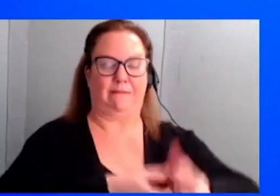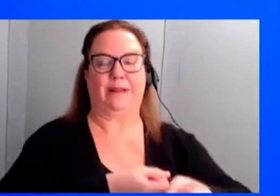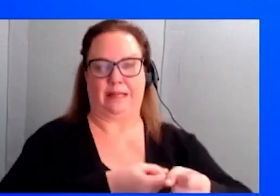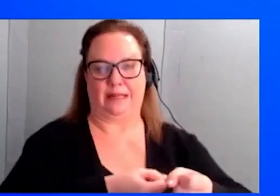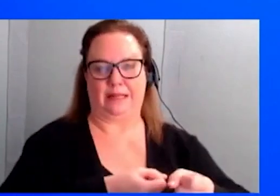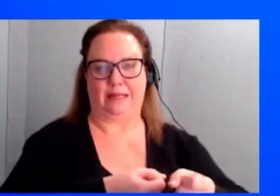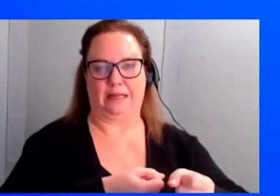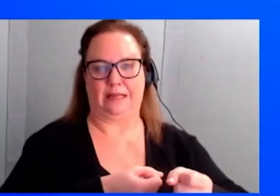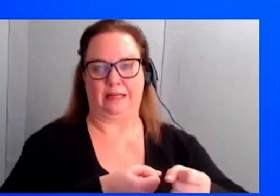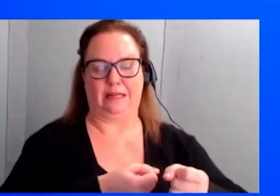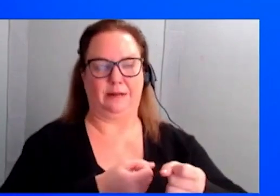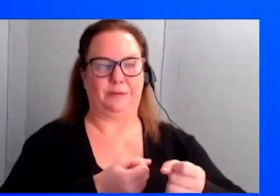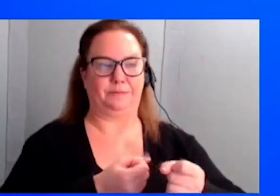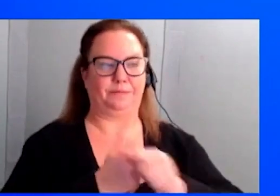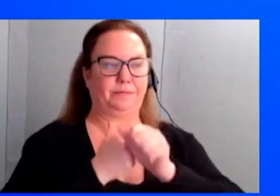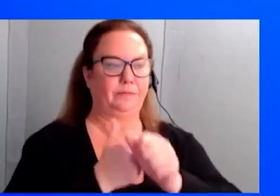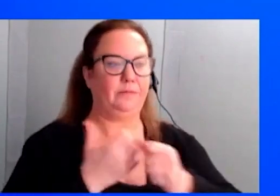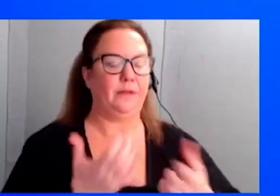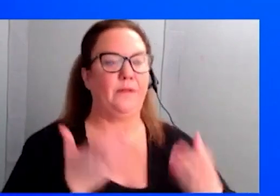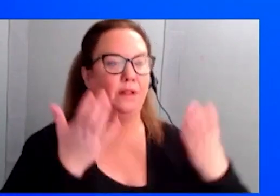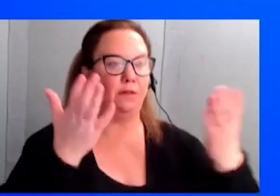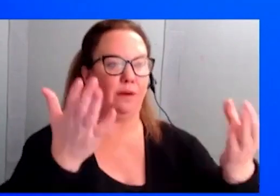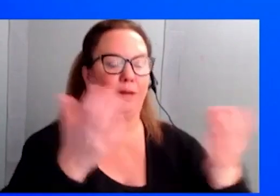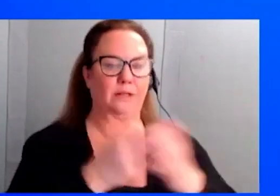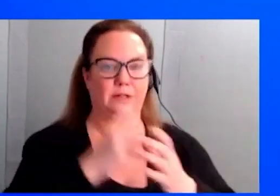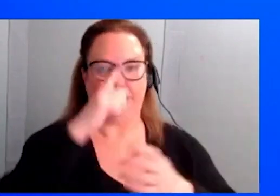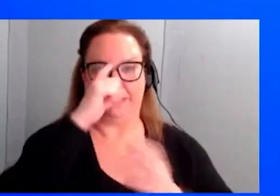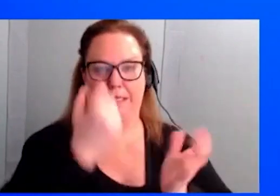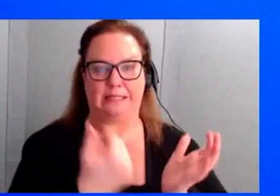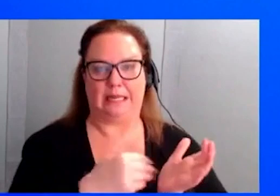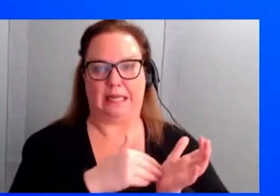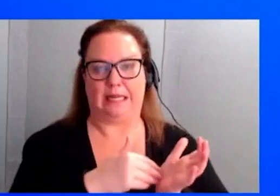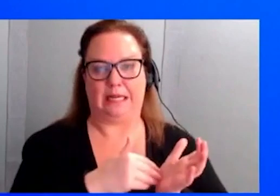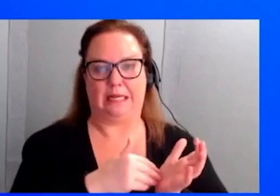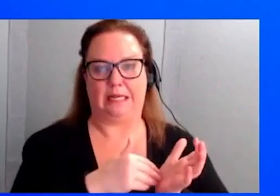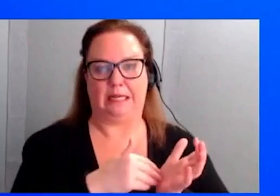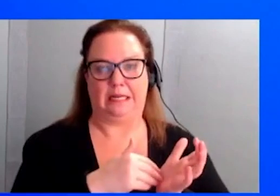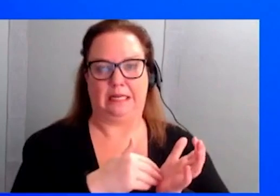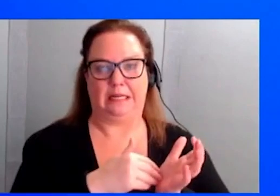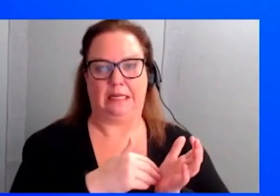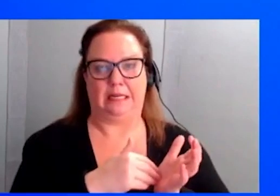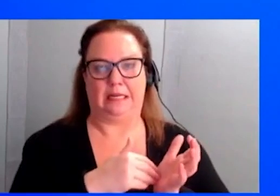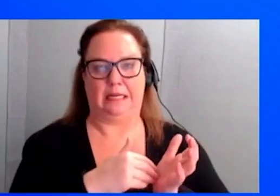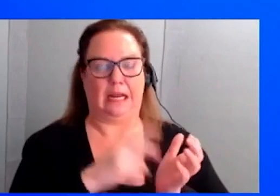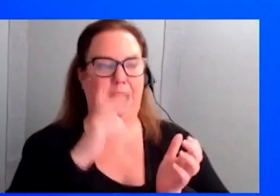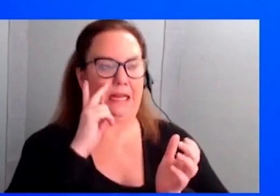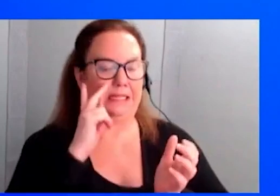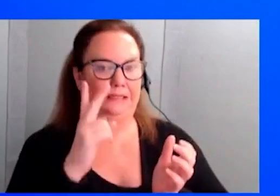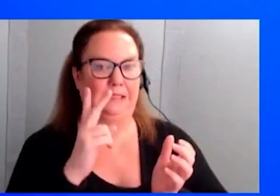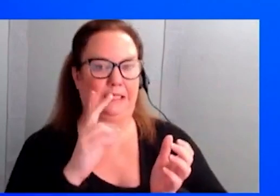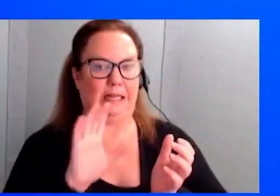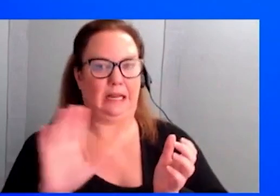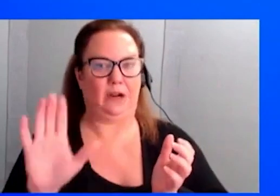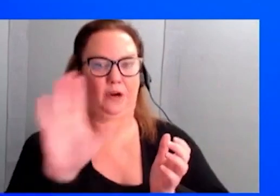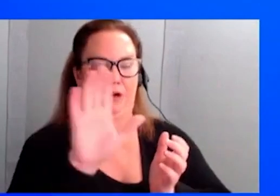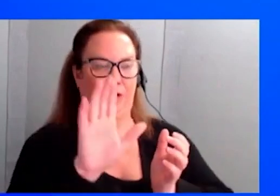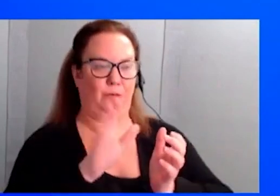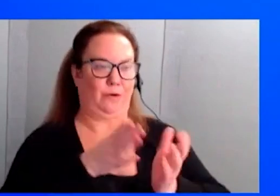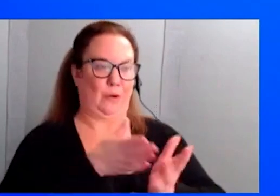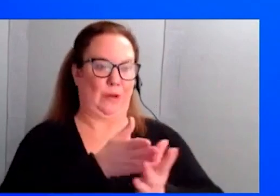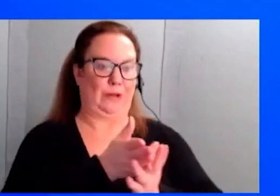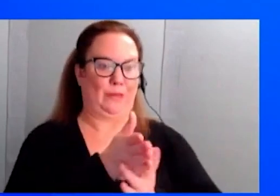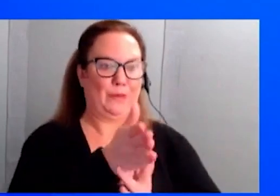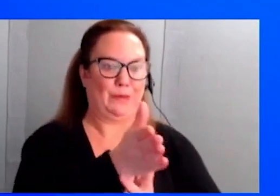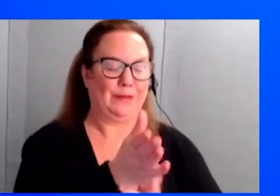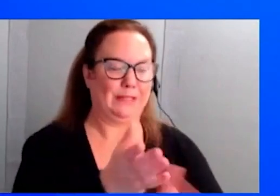on their recommendation. Because again, I physically see how you all are navigating this and how you